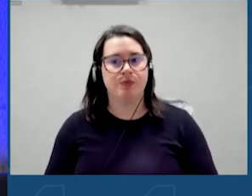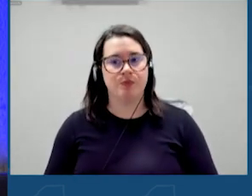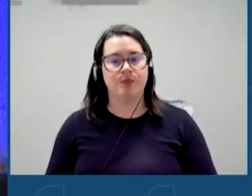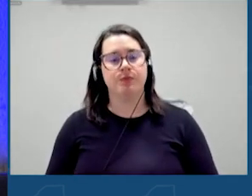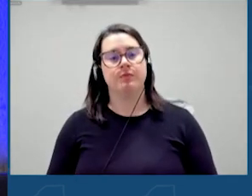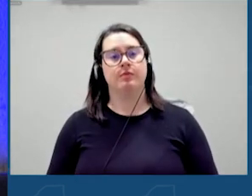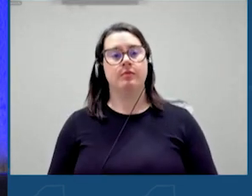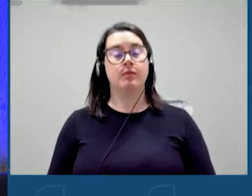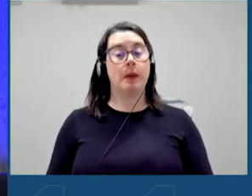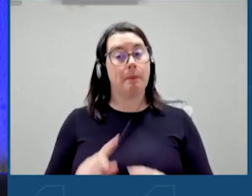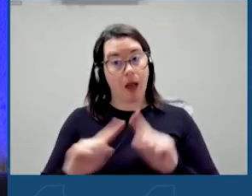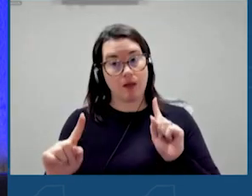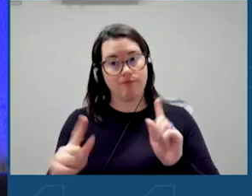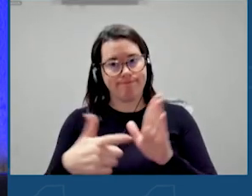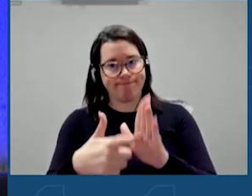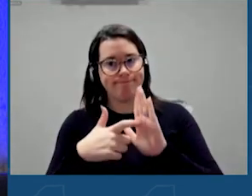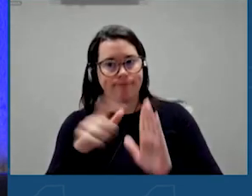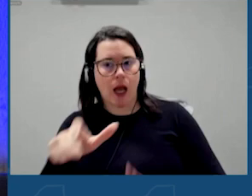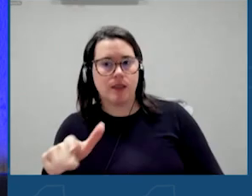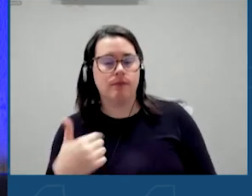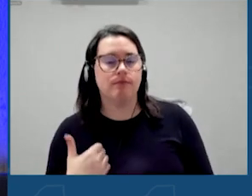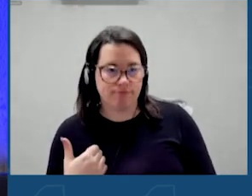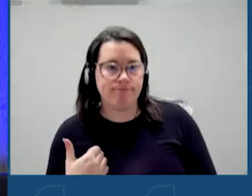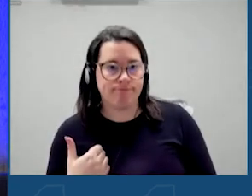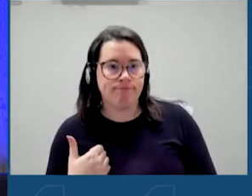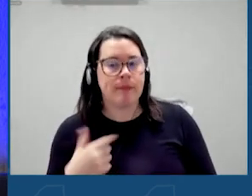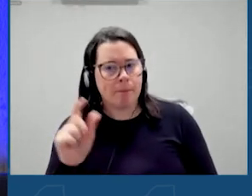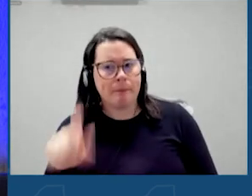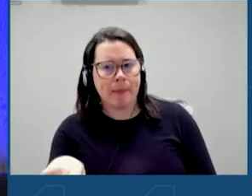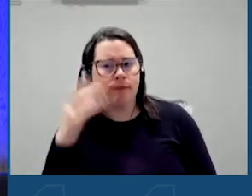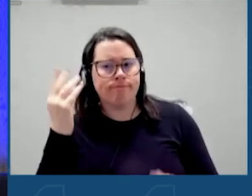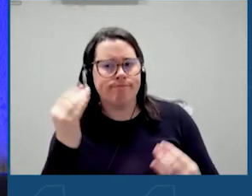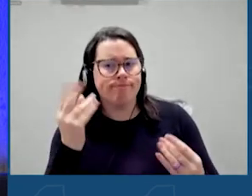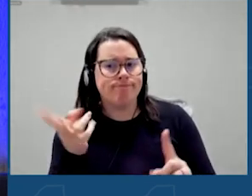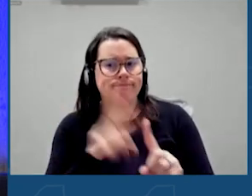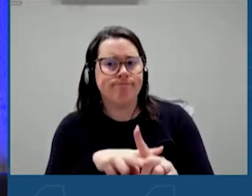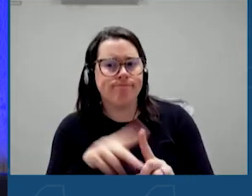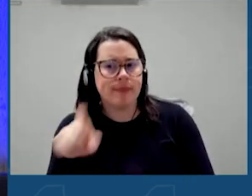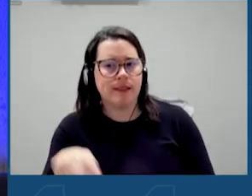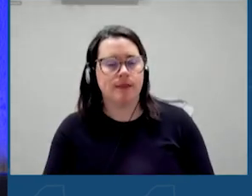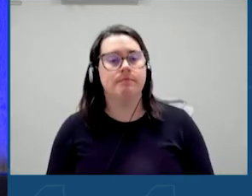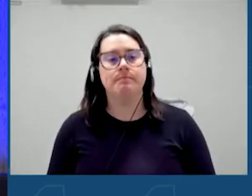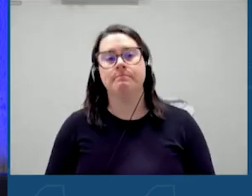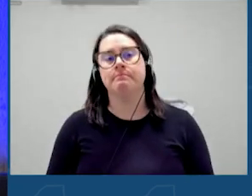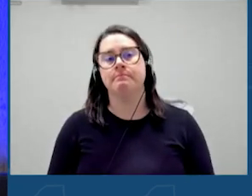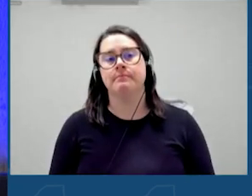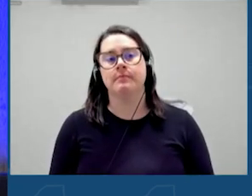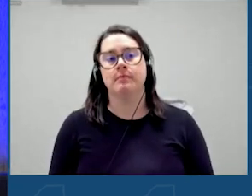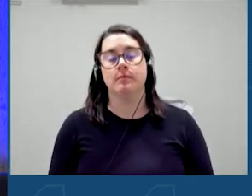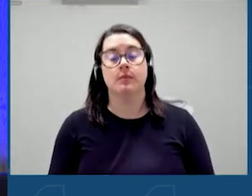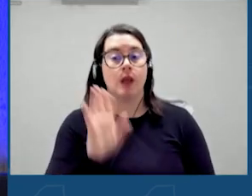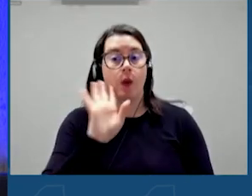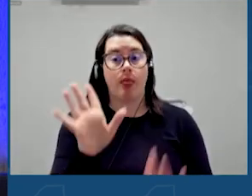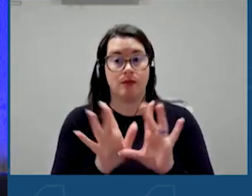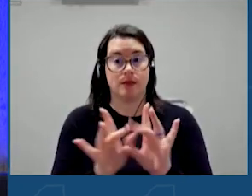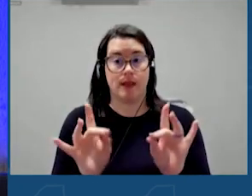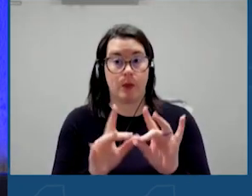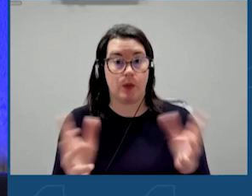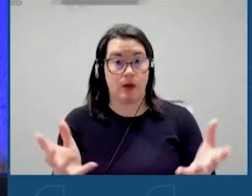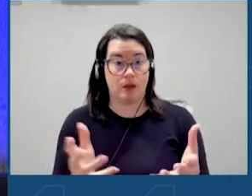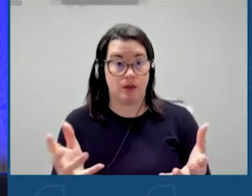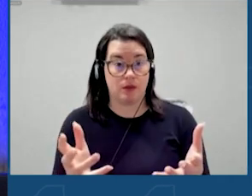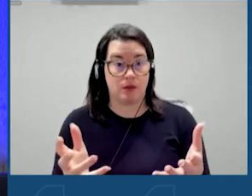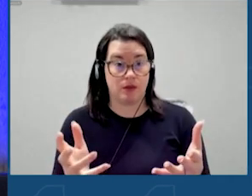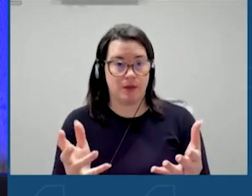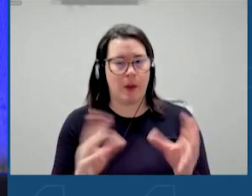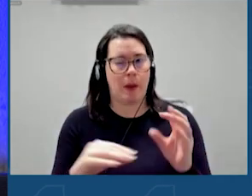but they're necessary. They're necessary. So I will say this, more will be